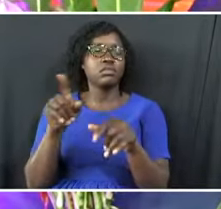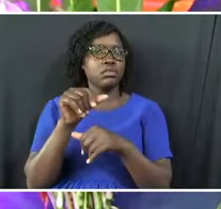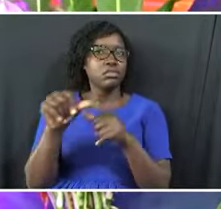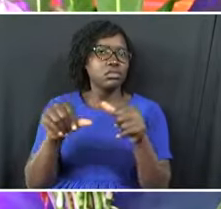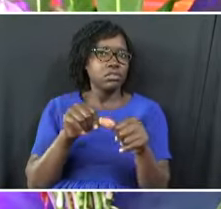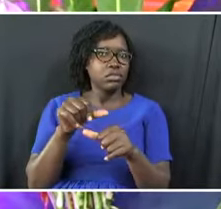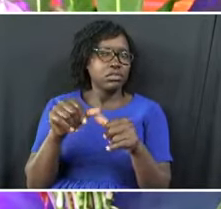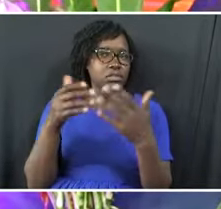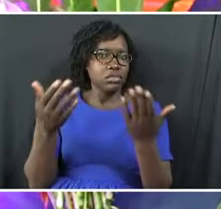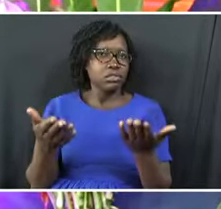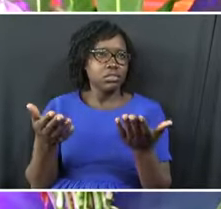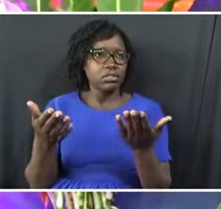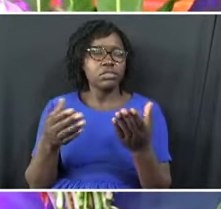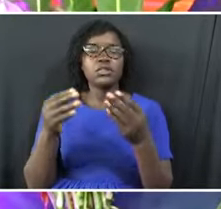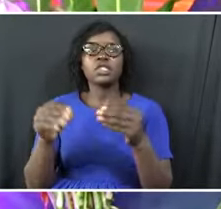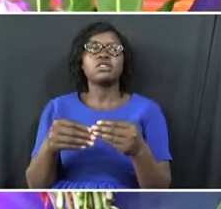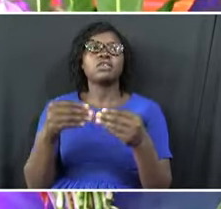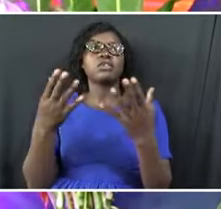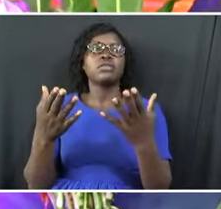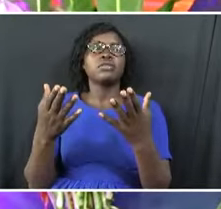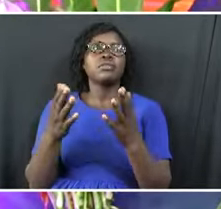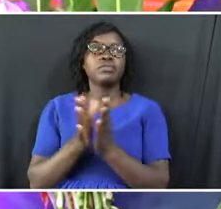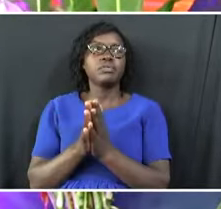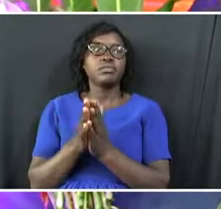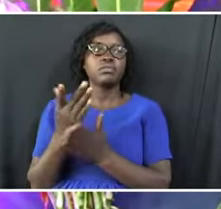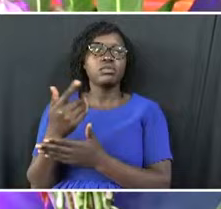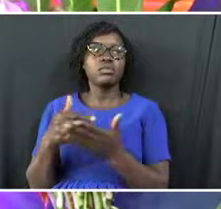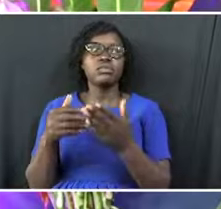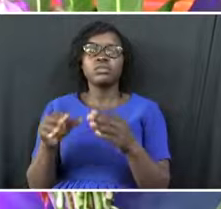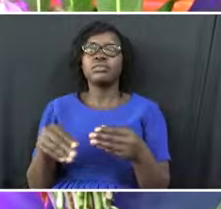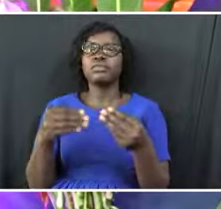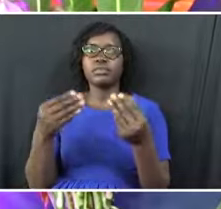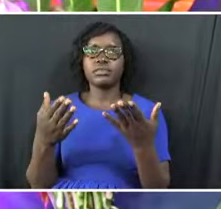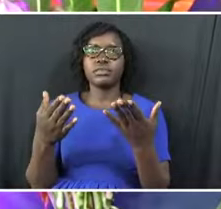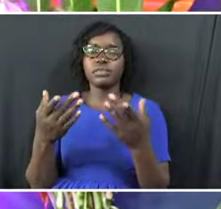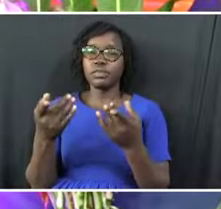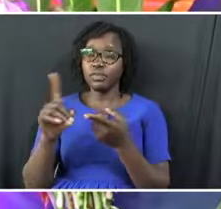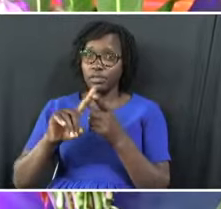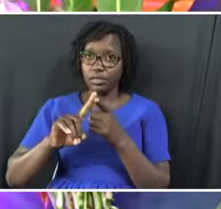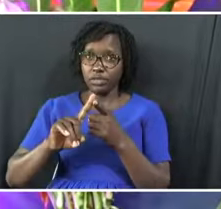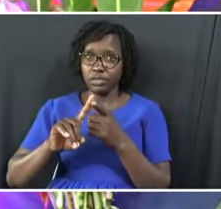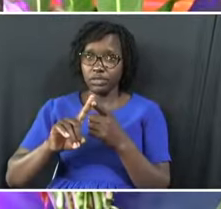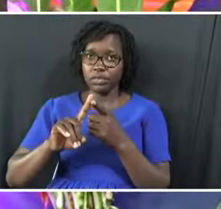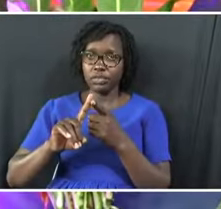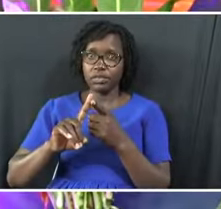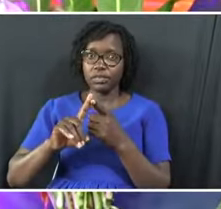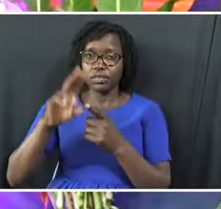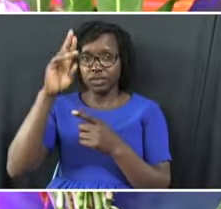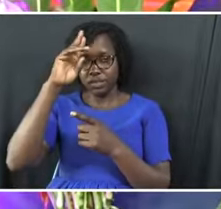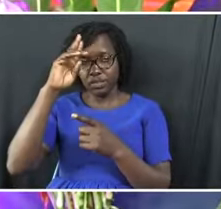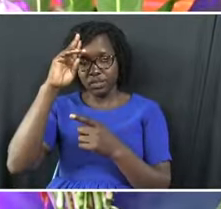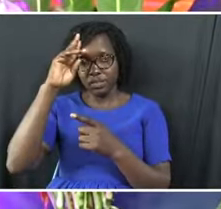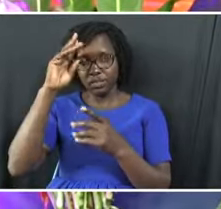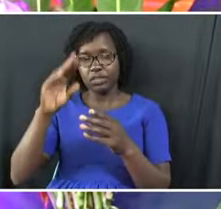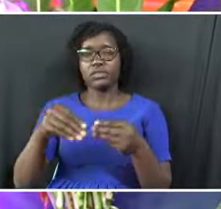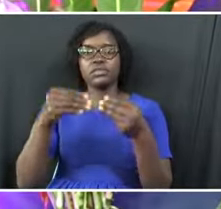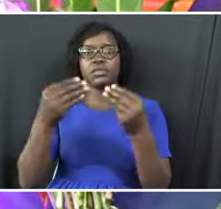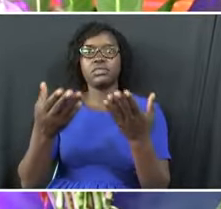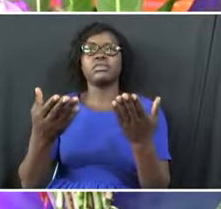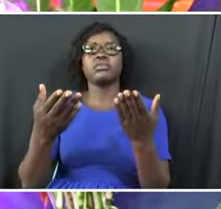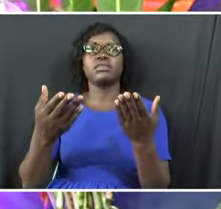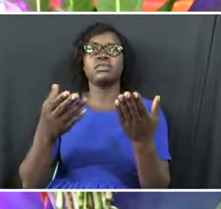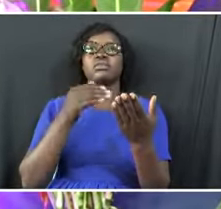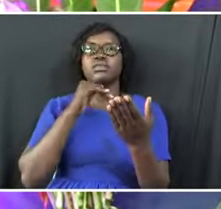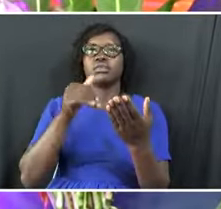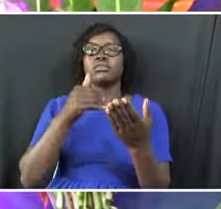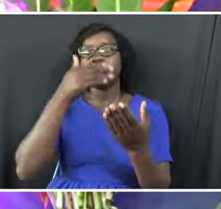about how you give and what you give plus the reason of your giving,